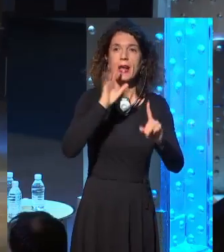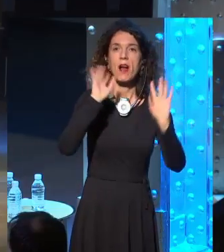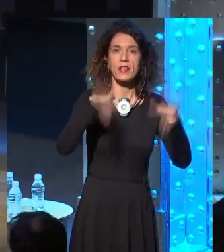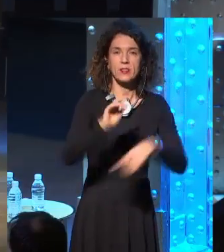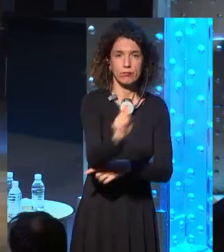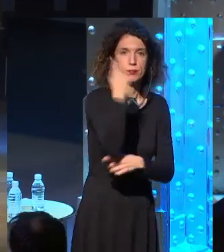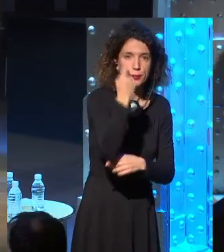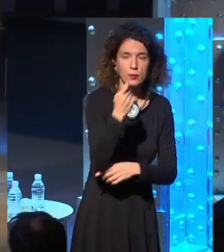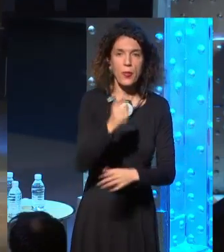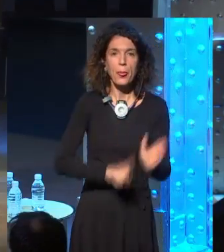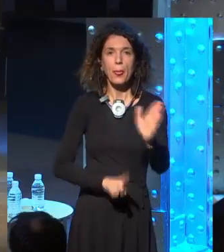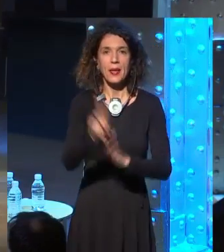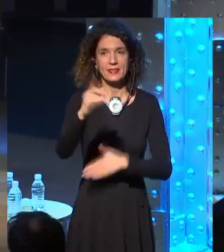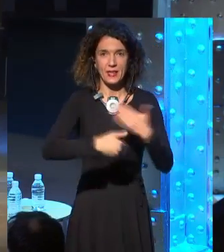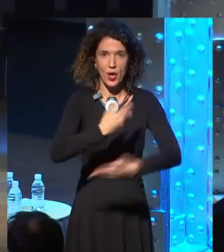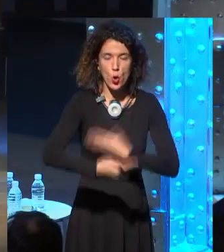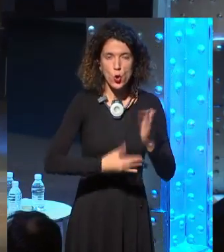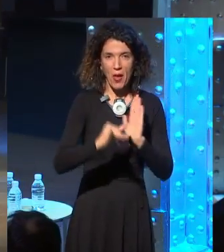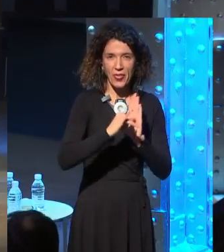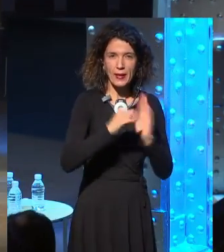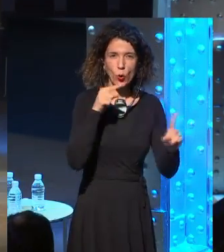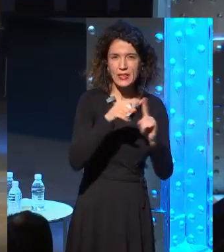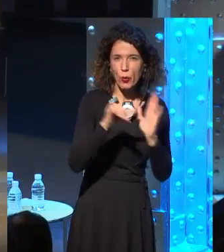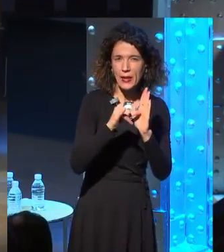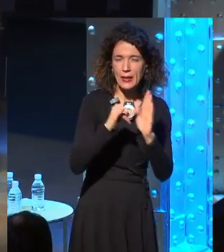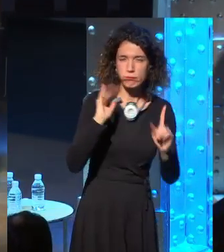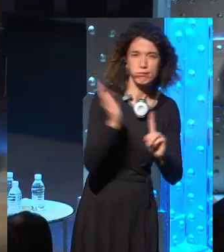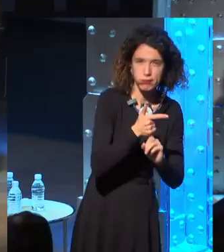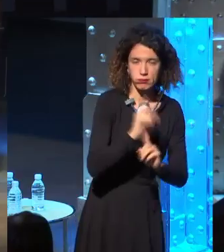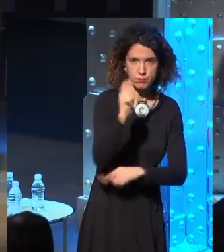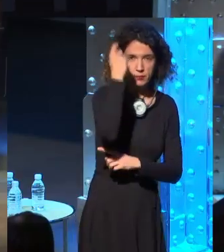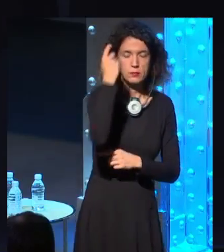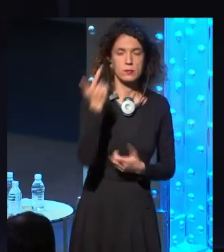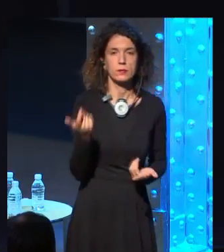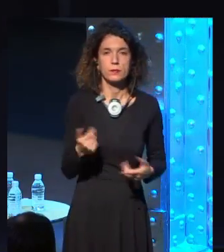Development, getting closer to achievement.